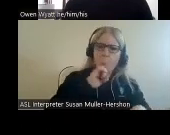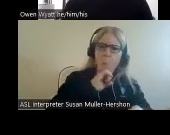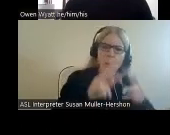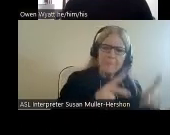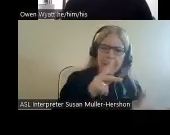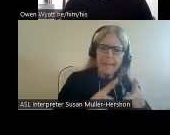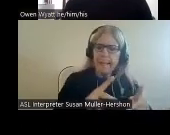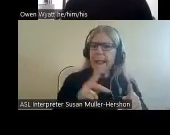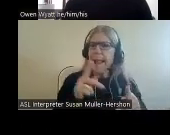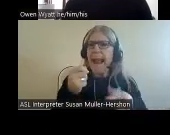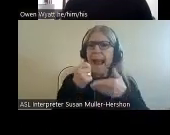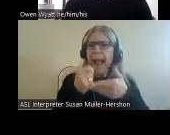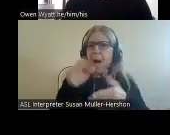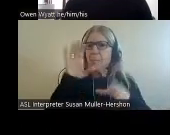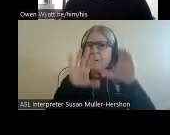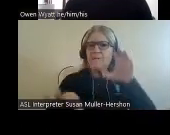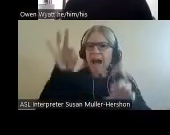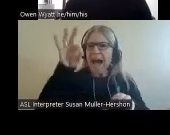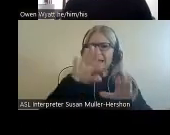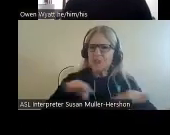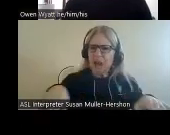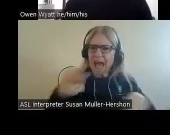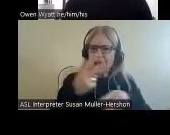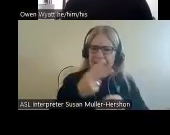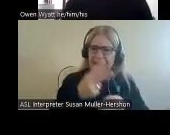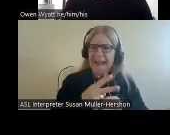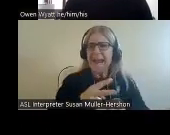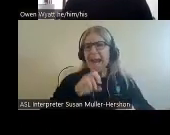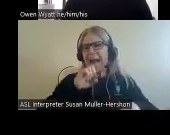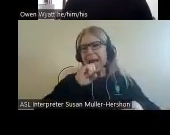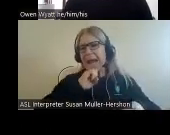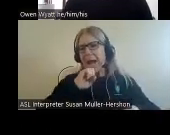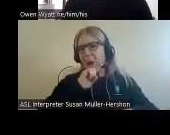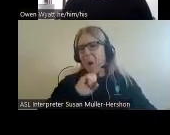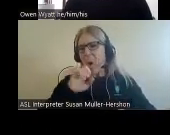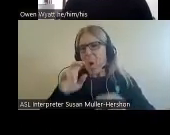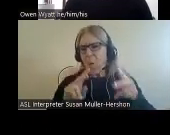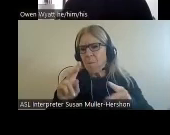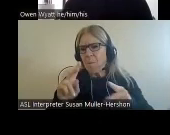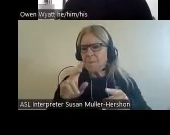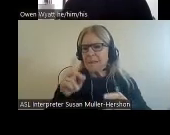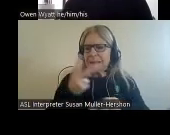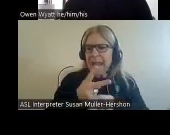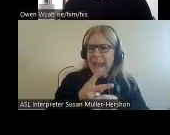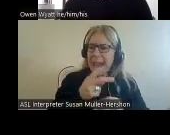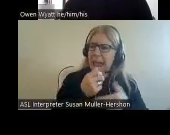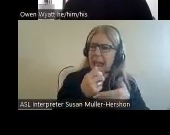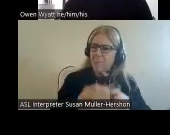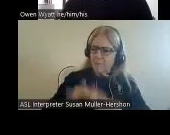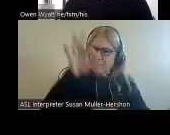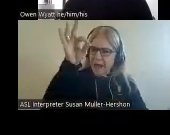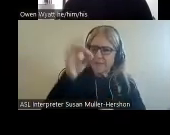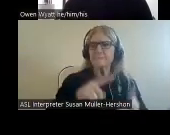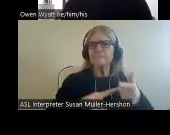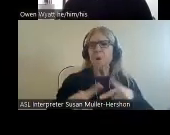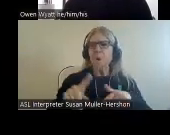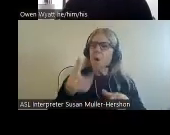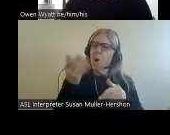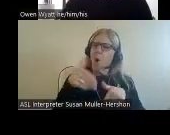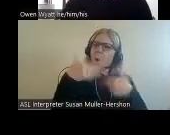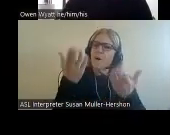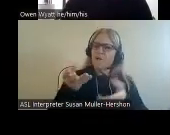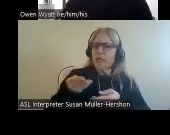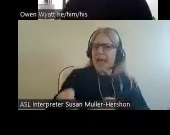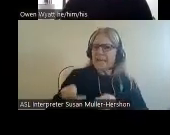in finding childcare or elder care. And we also offer lactation support